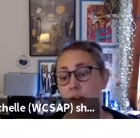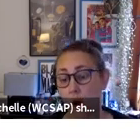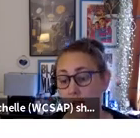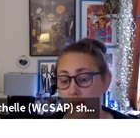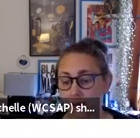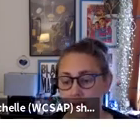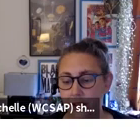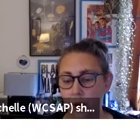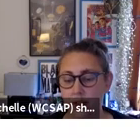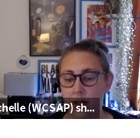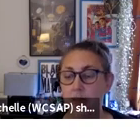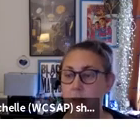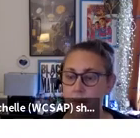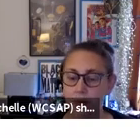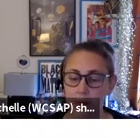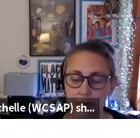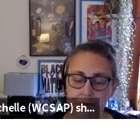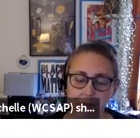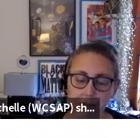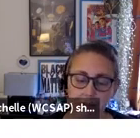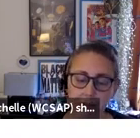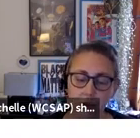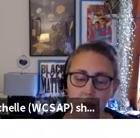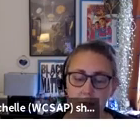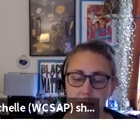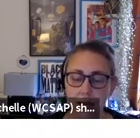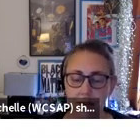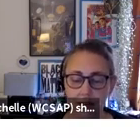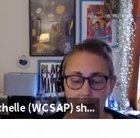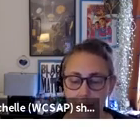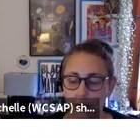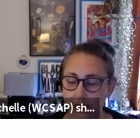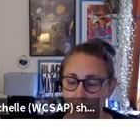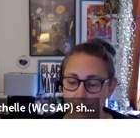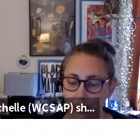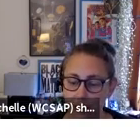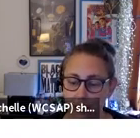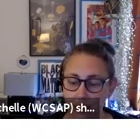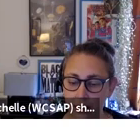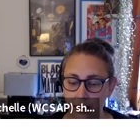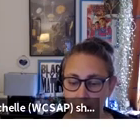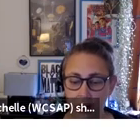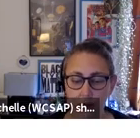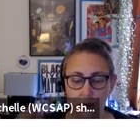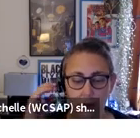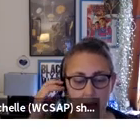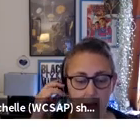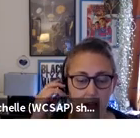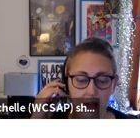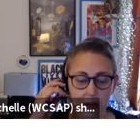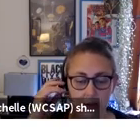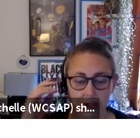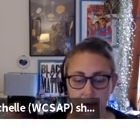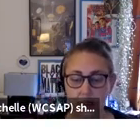specifically the Nisqually and Squaxin Island peoples. Olympia and the South Puget Sound region are covered